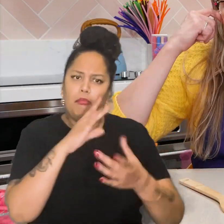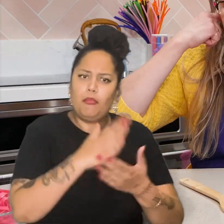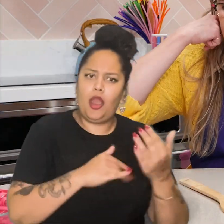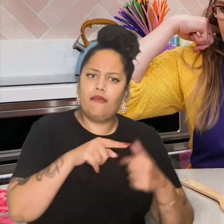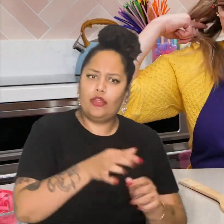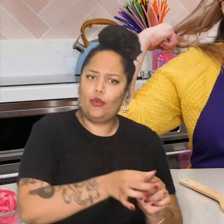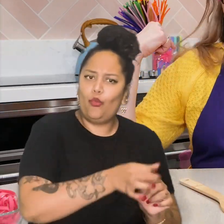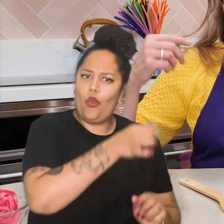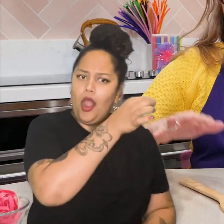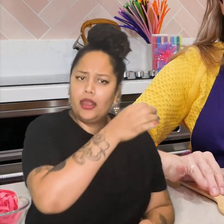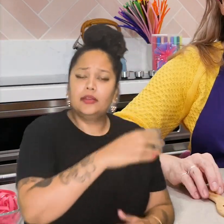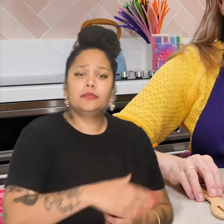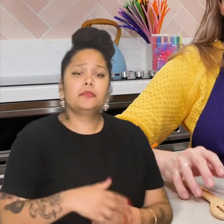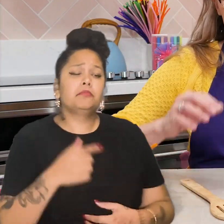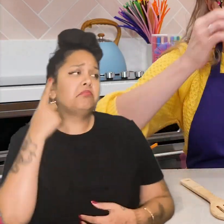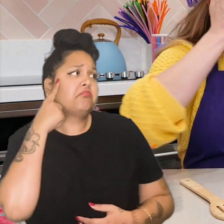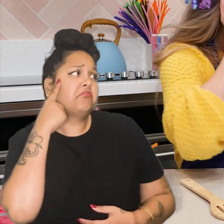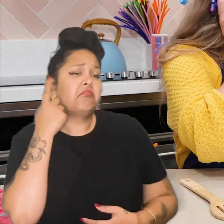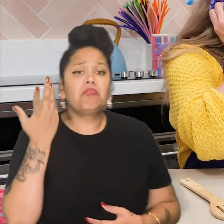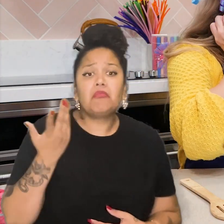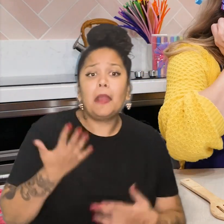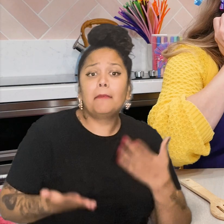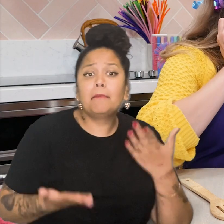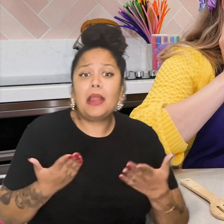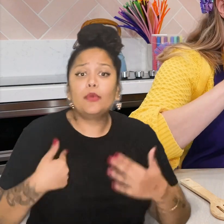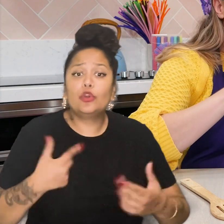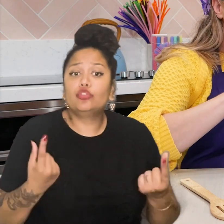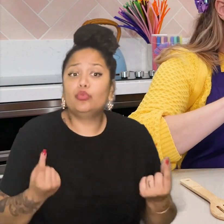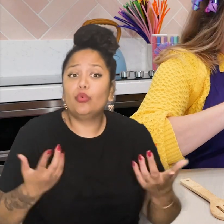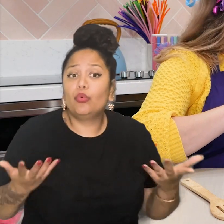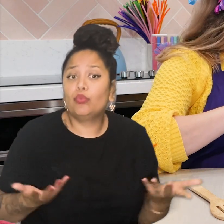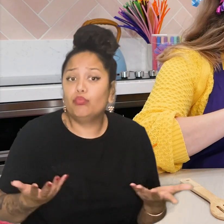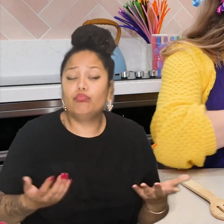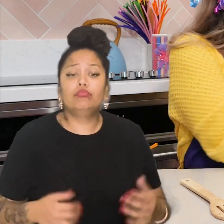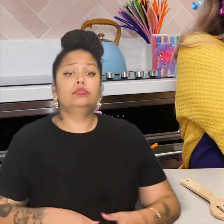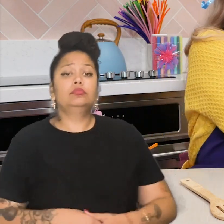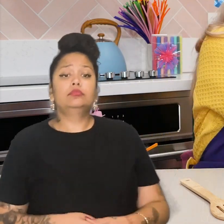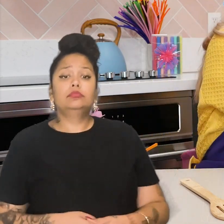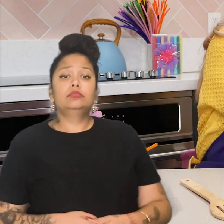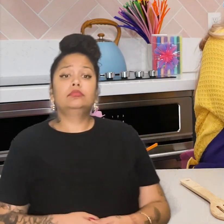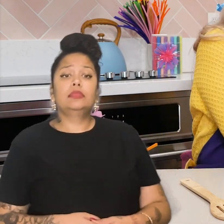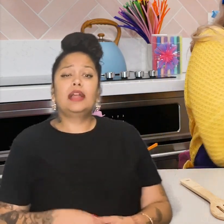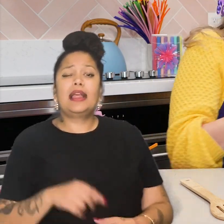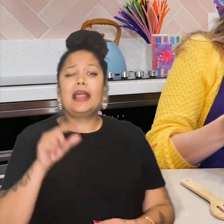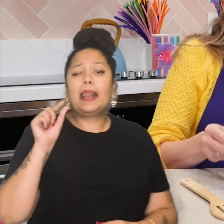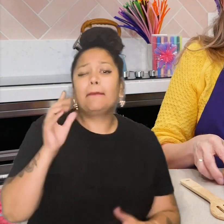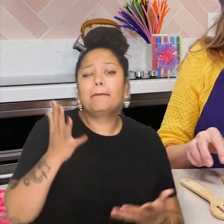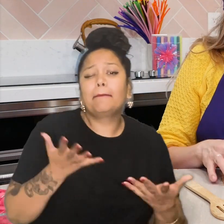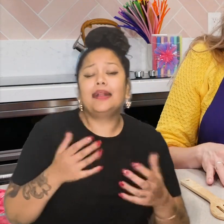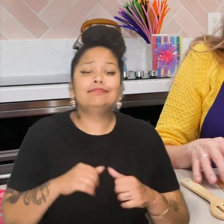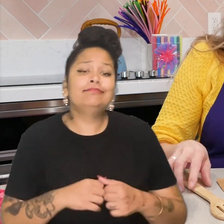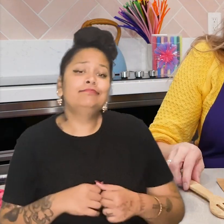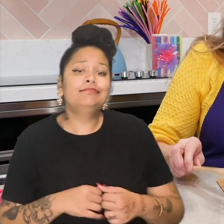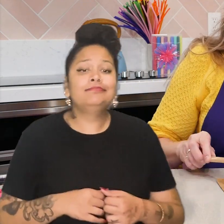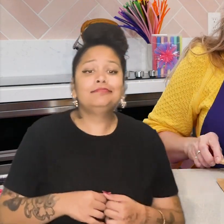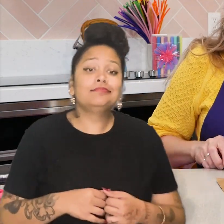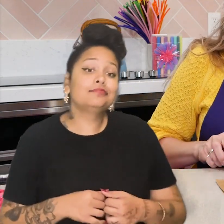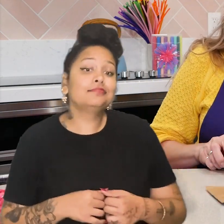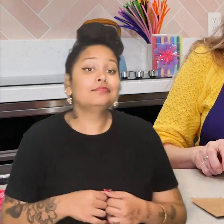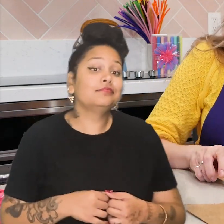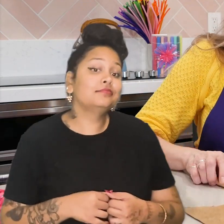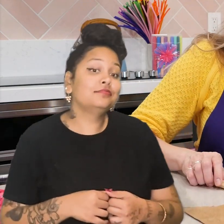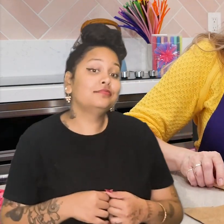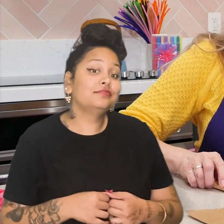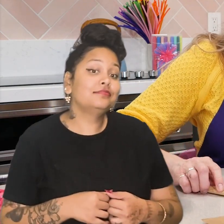So I'm thinking maybe what we do is we use, I have a little bit of scrap